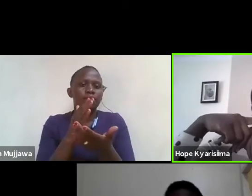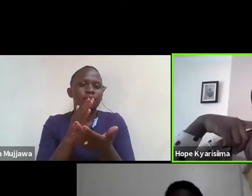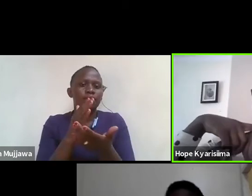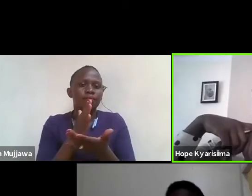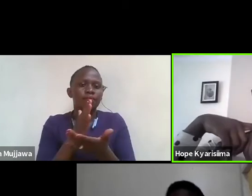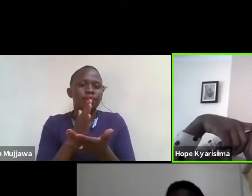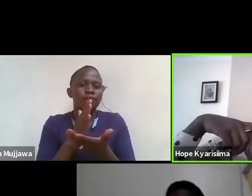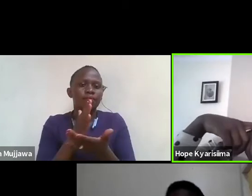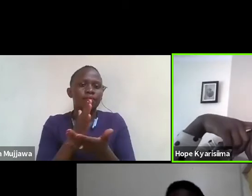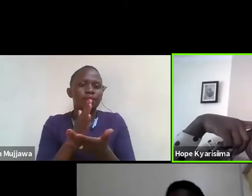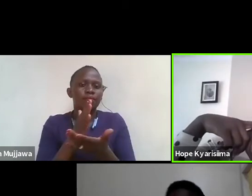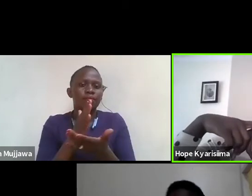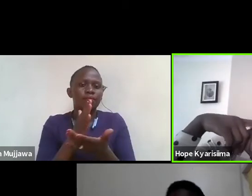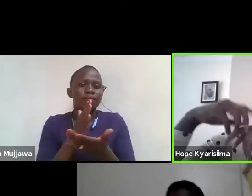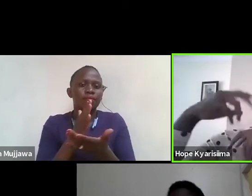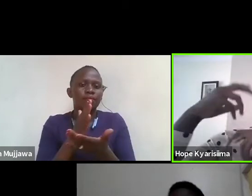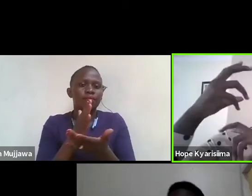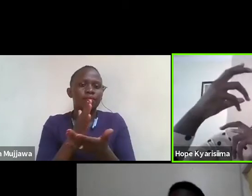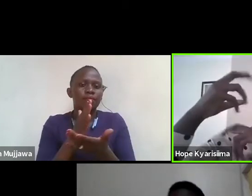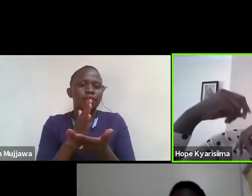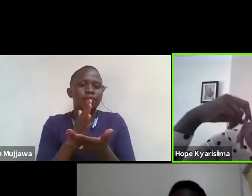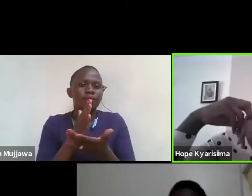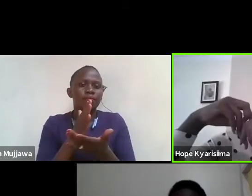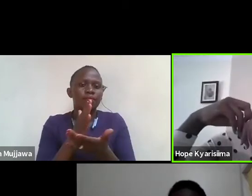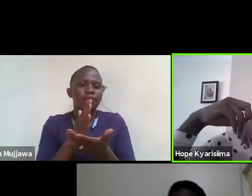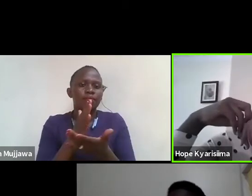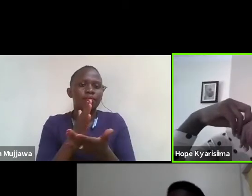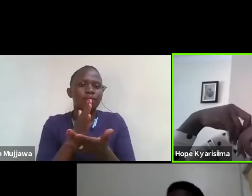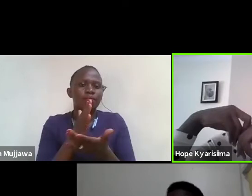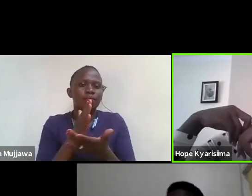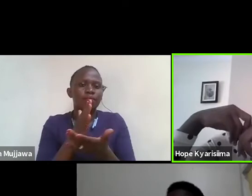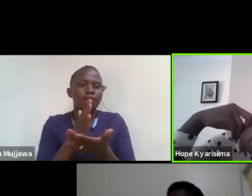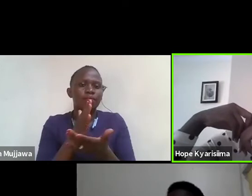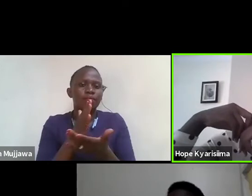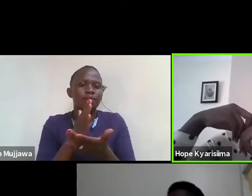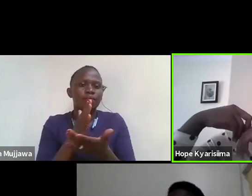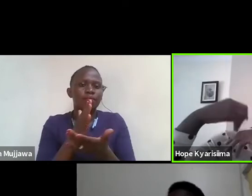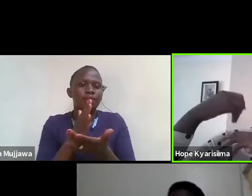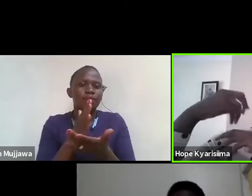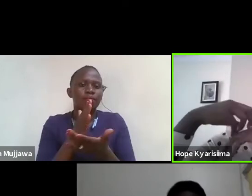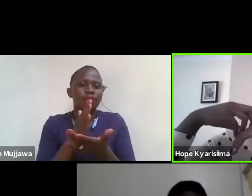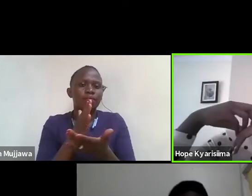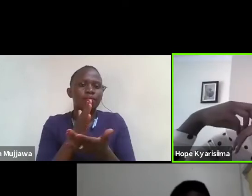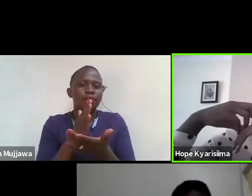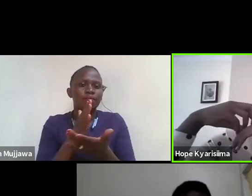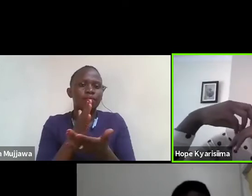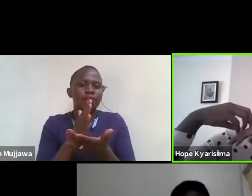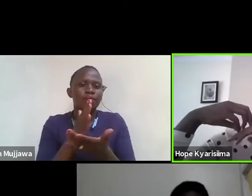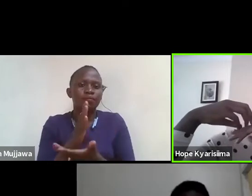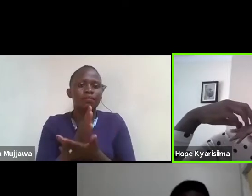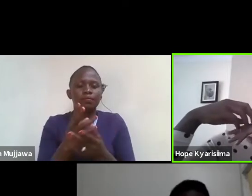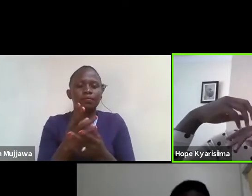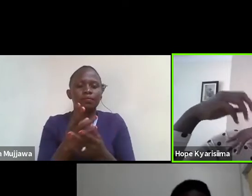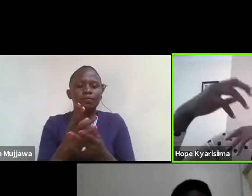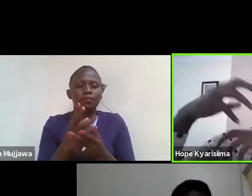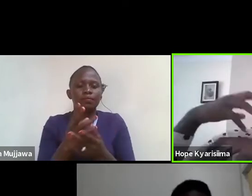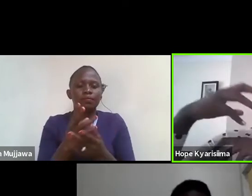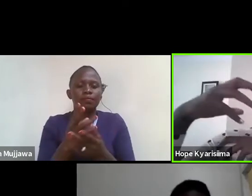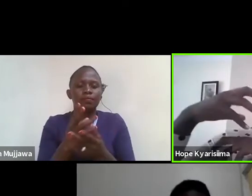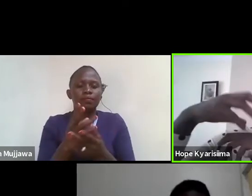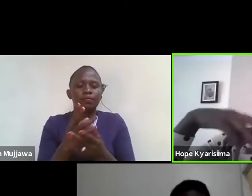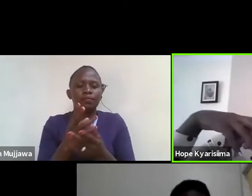supporting them so much at UNDP to really activate their knowledge, right? In terms of the opportunities that are there, but also to